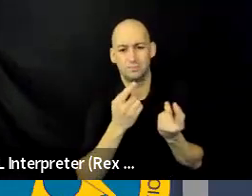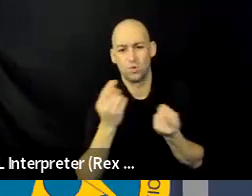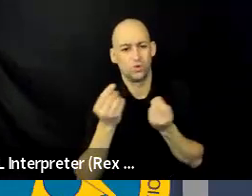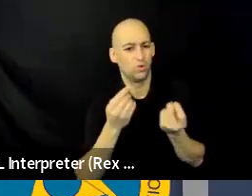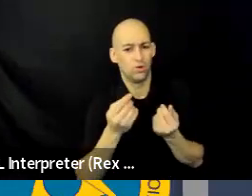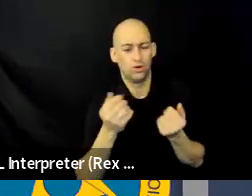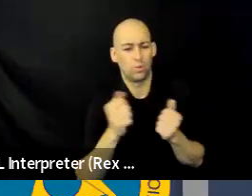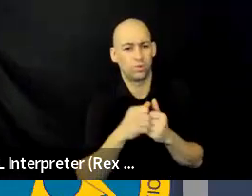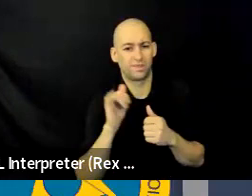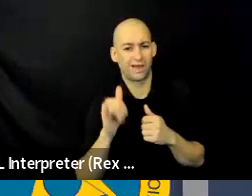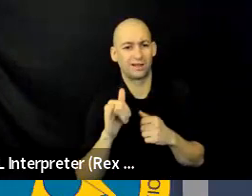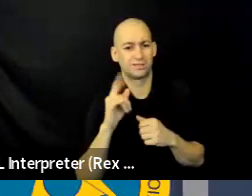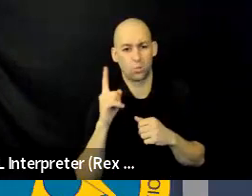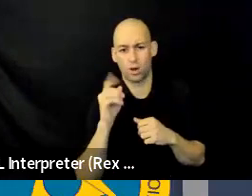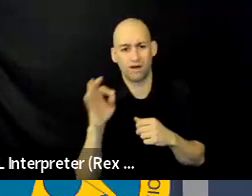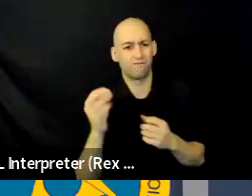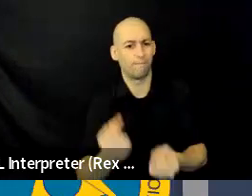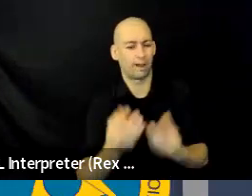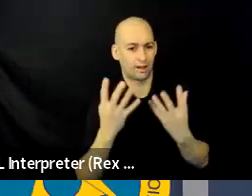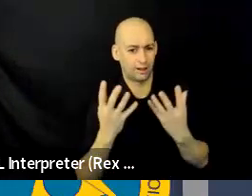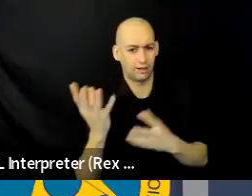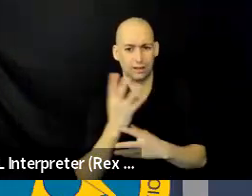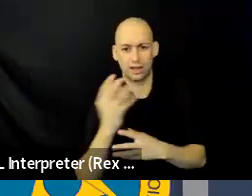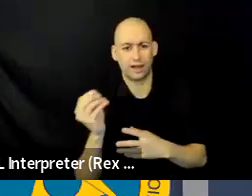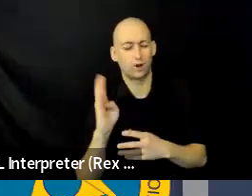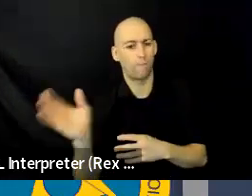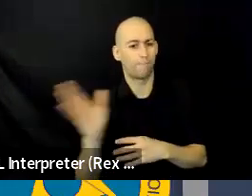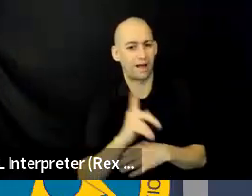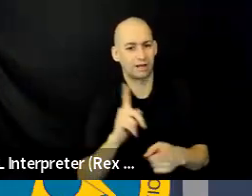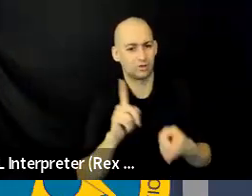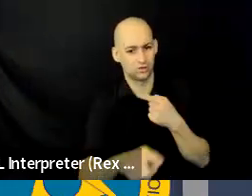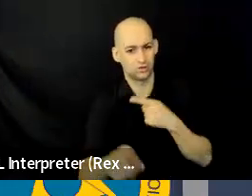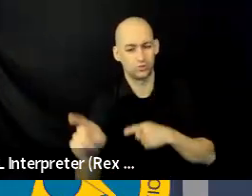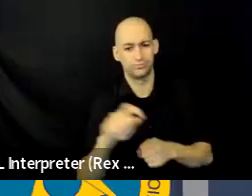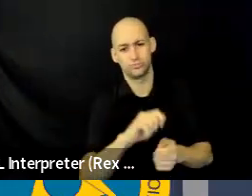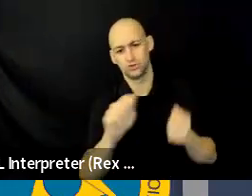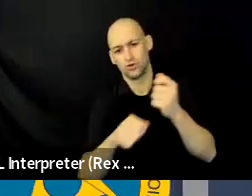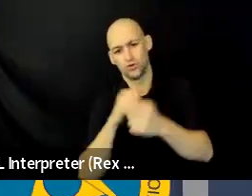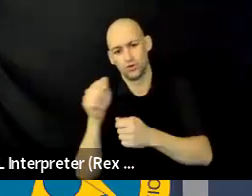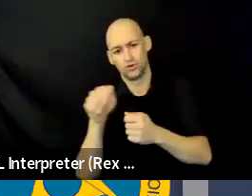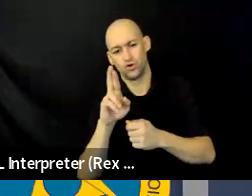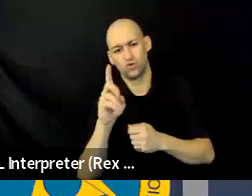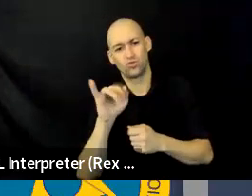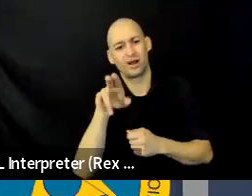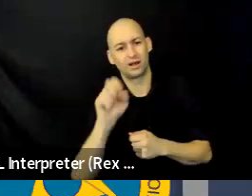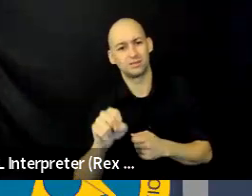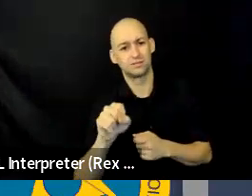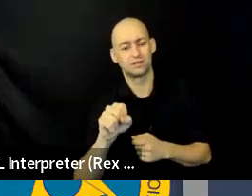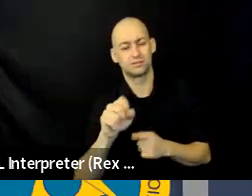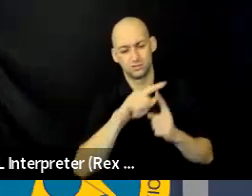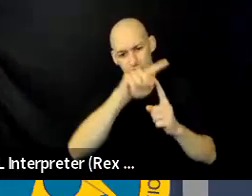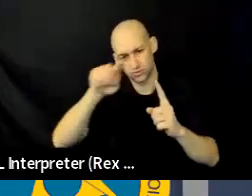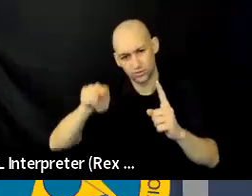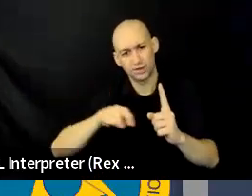of this being one of many, and then maybe go back to this turning radius and the idea of how to make this